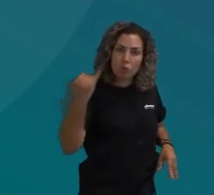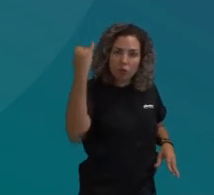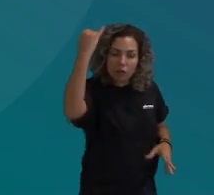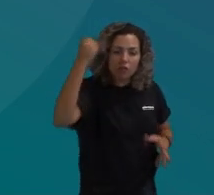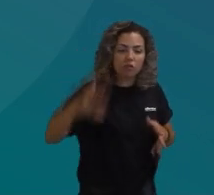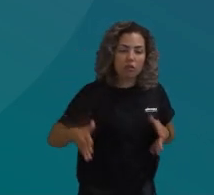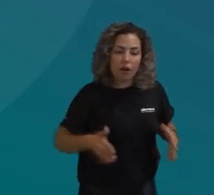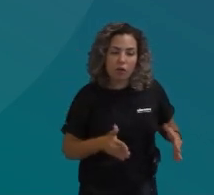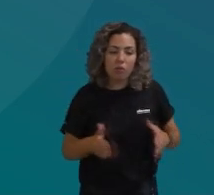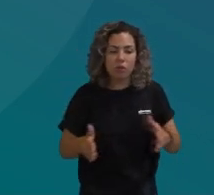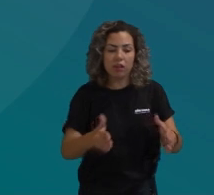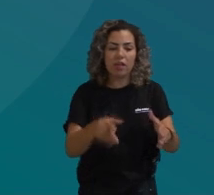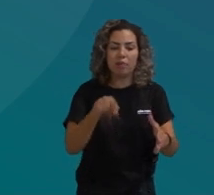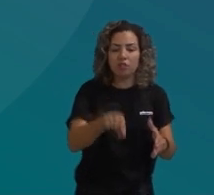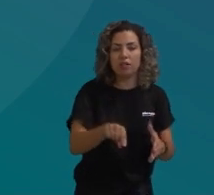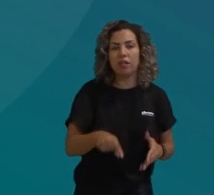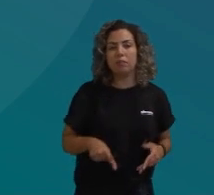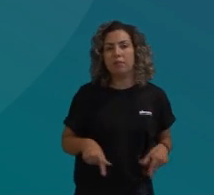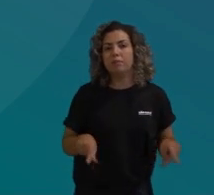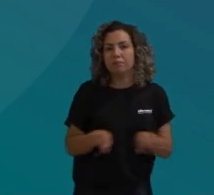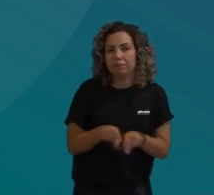biodiversity along the river.